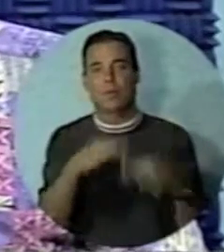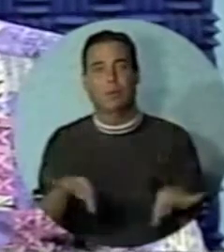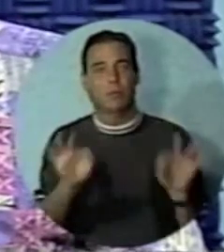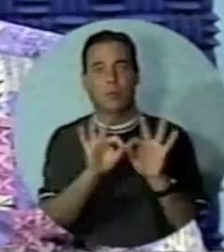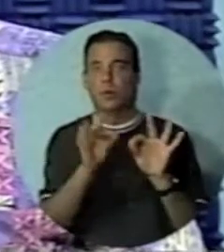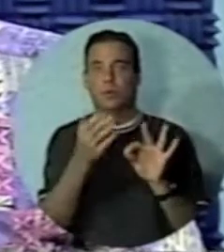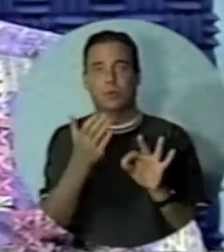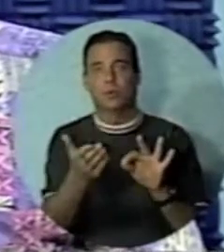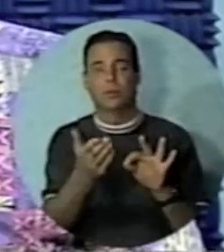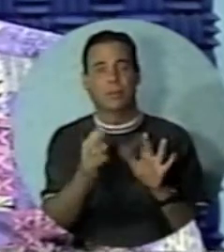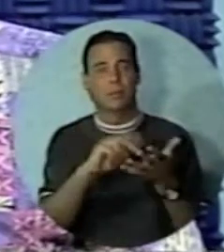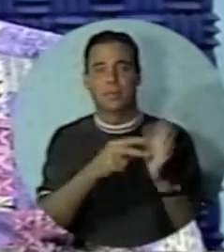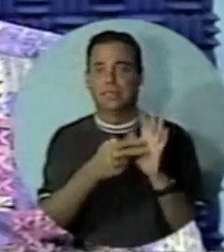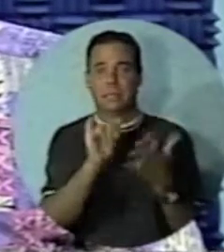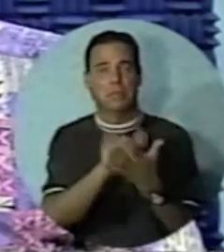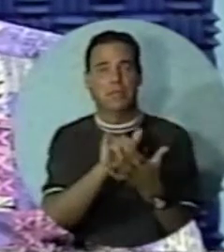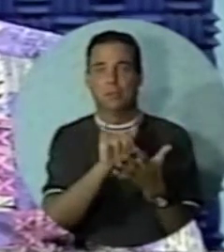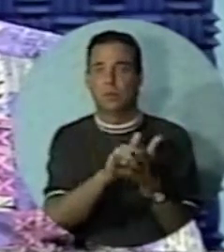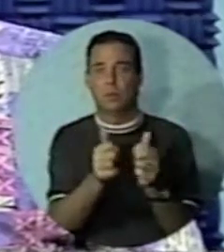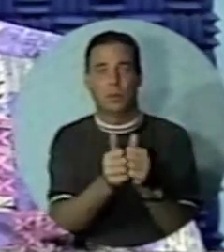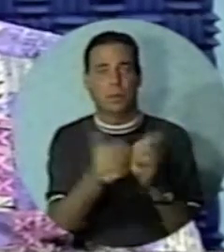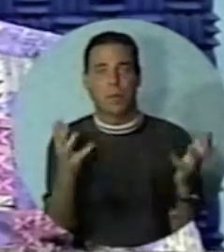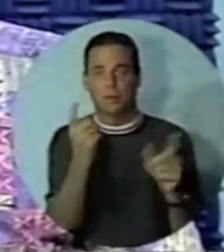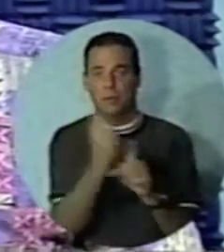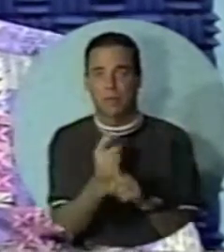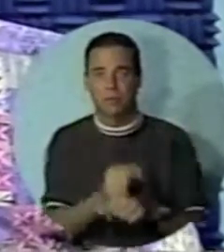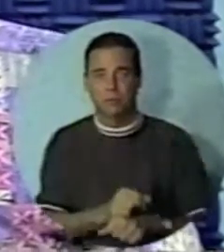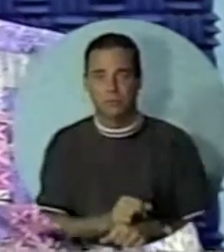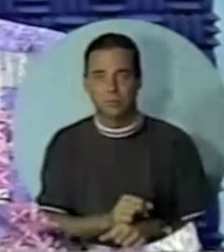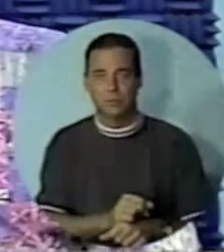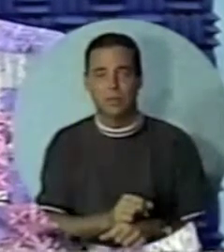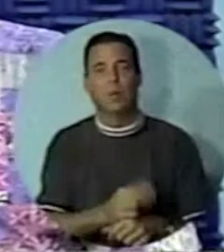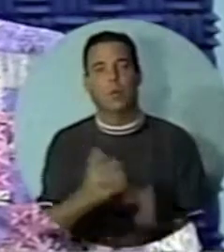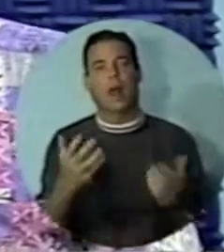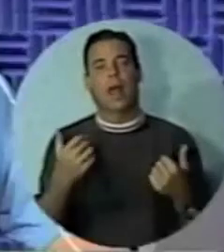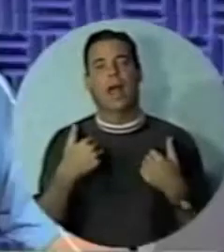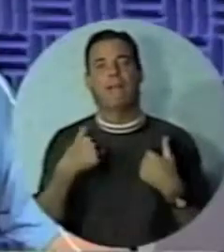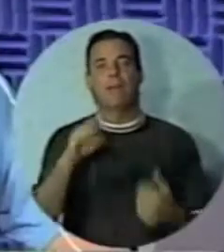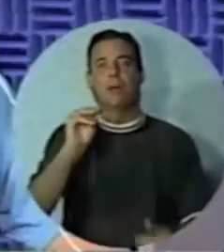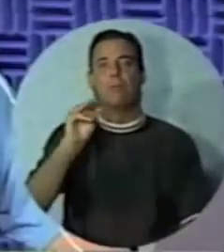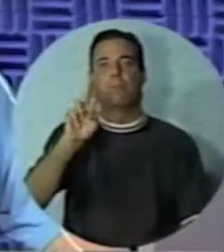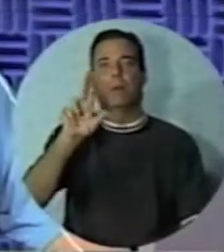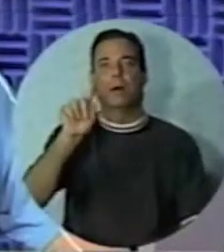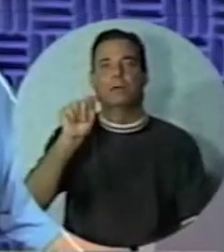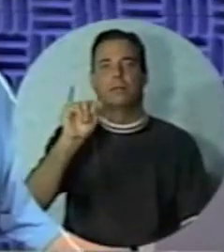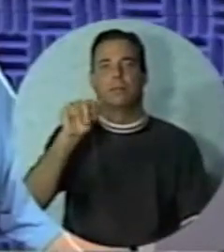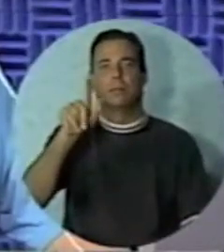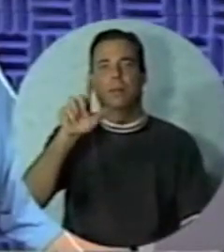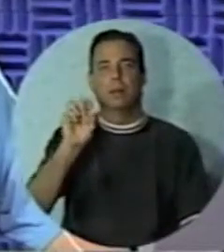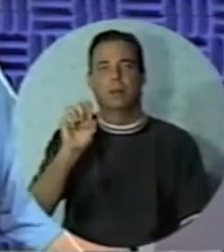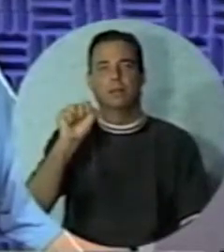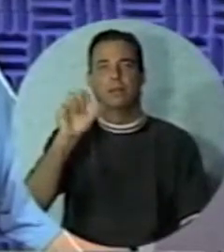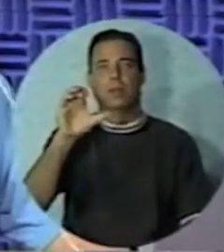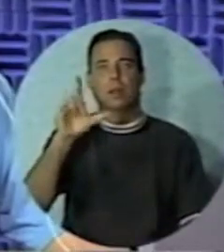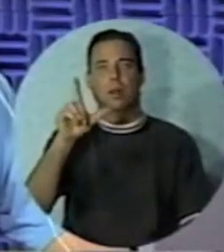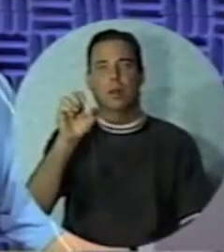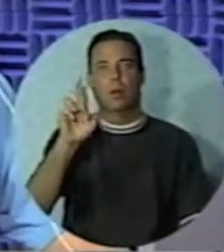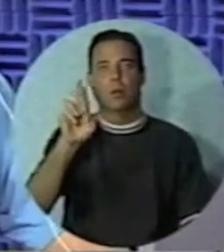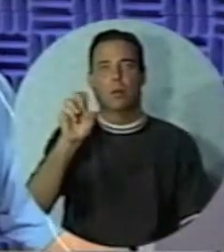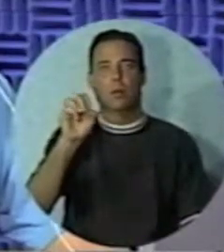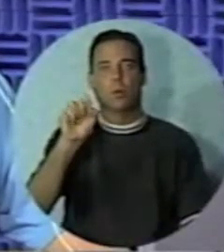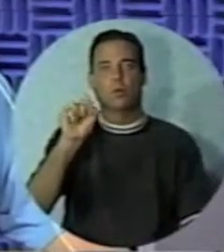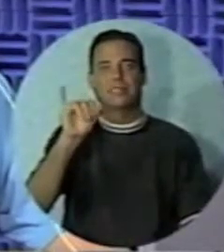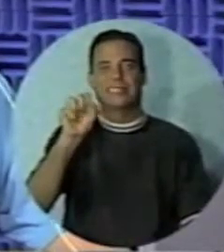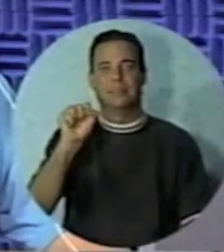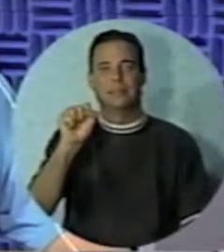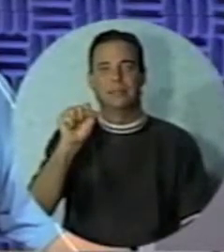that it's almost impossible to imagine living without it. Well, I have multiple sclerosis, and I'm paralyzed from the neck down.